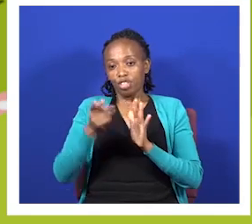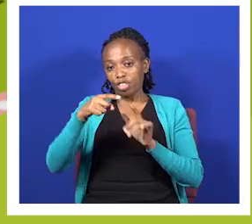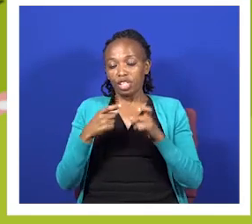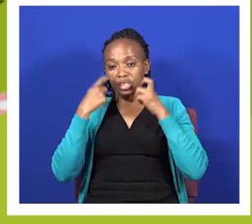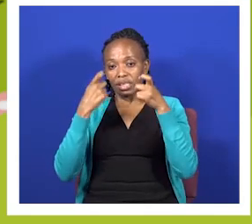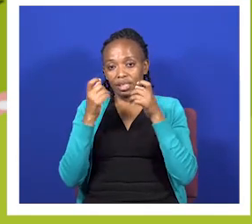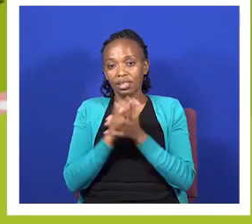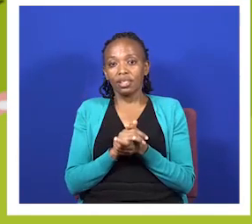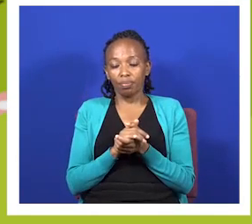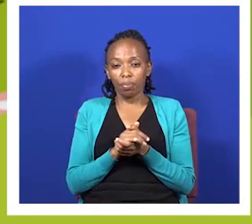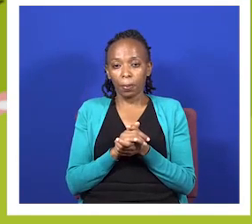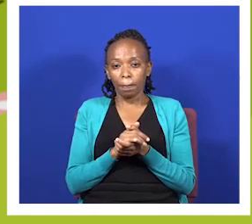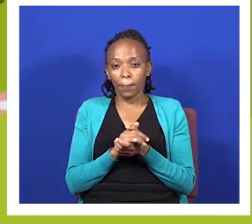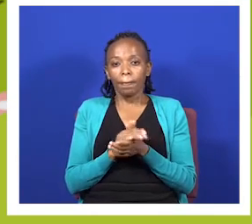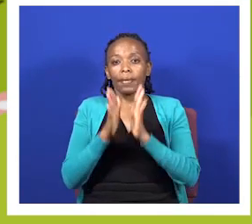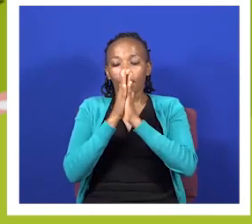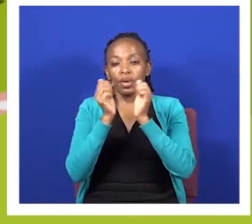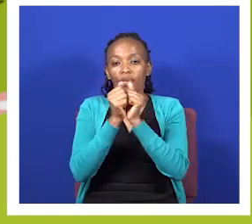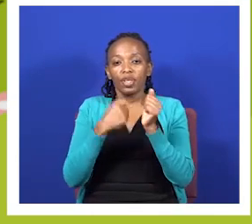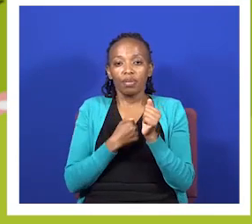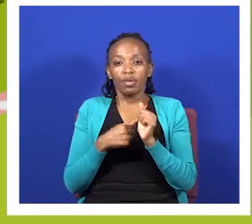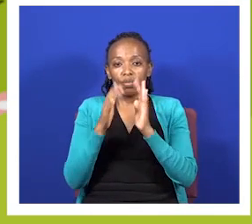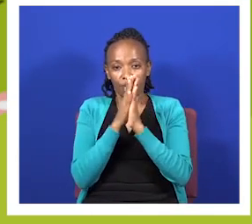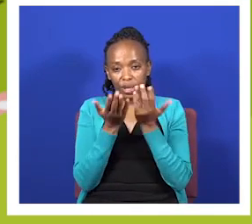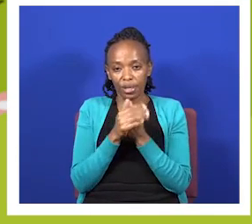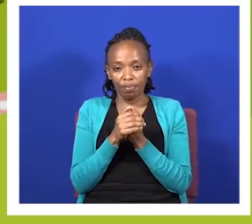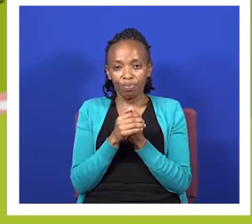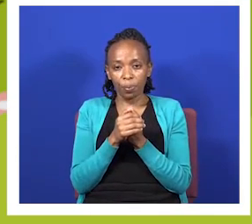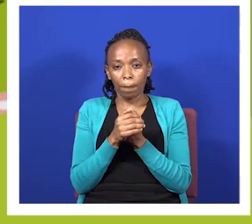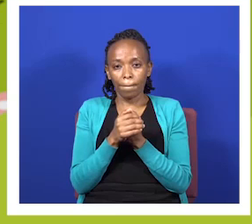forgive our sins. Pray with me this prayer.